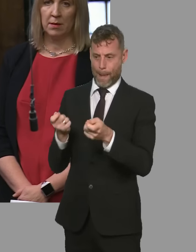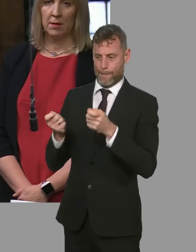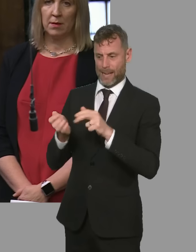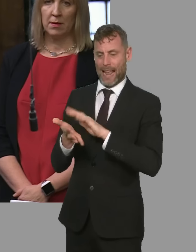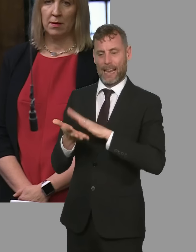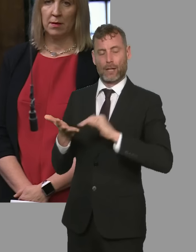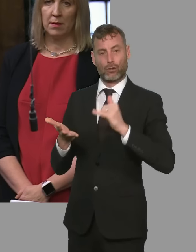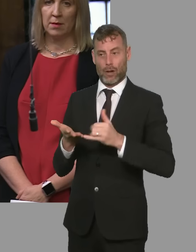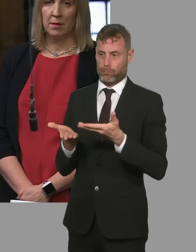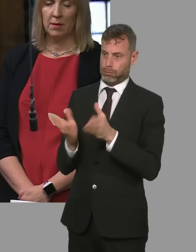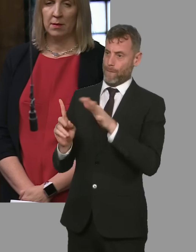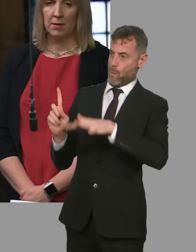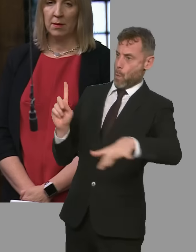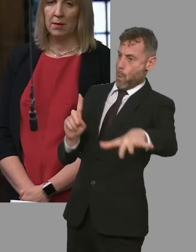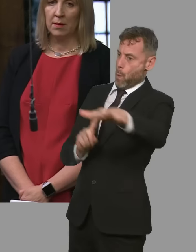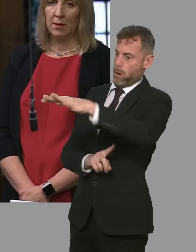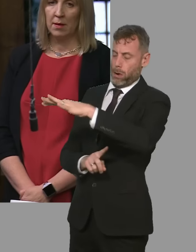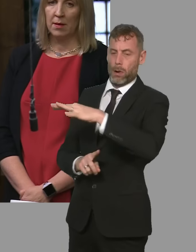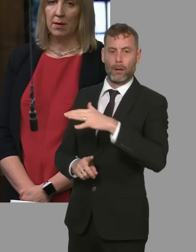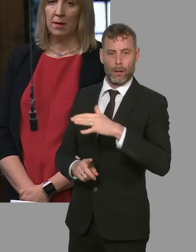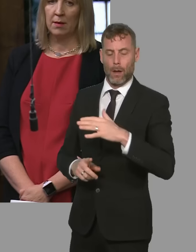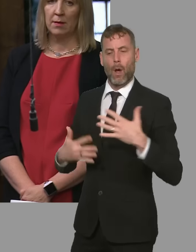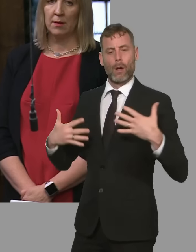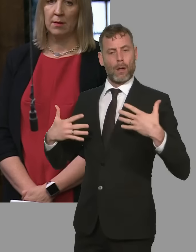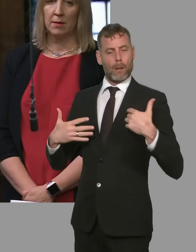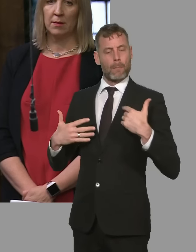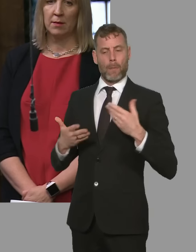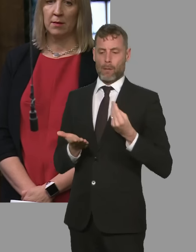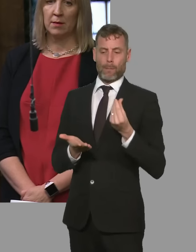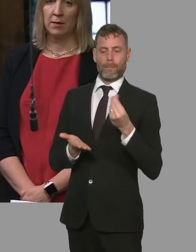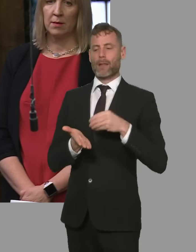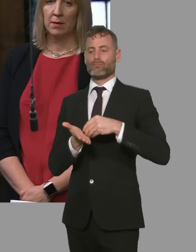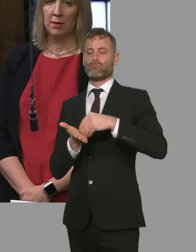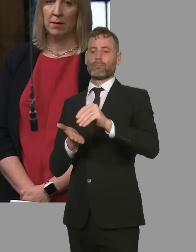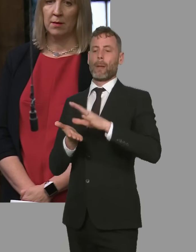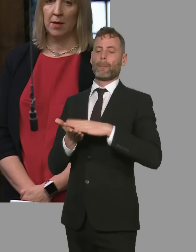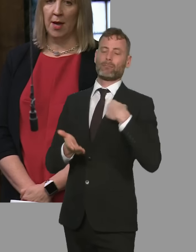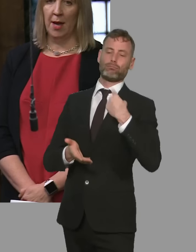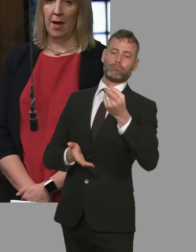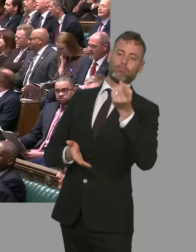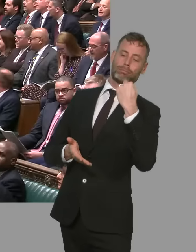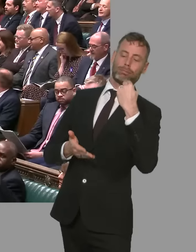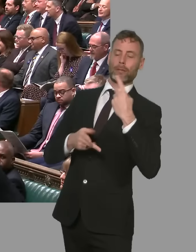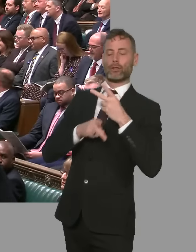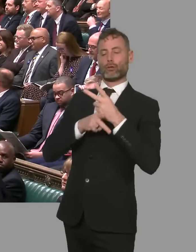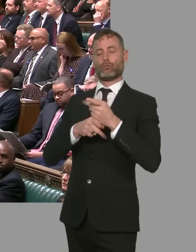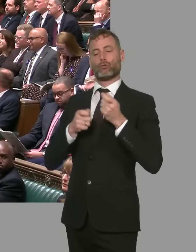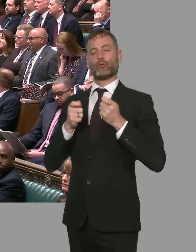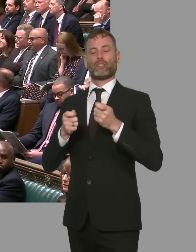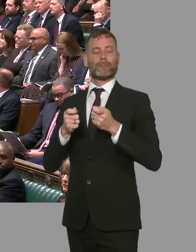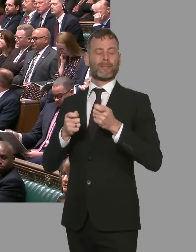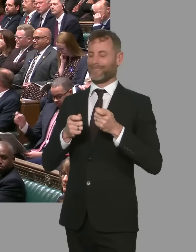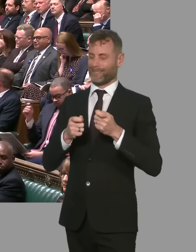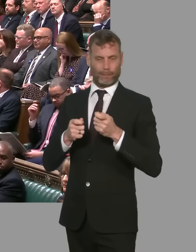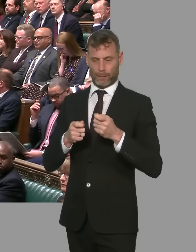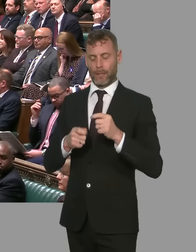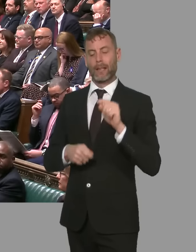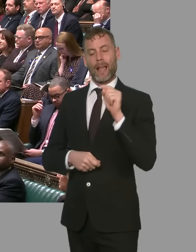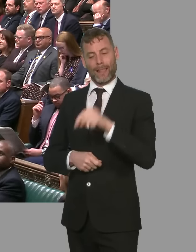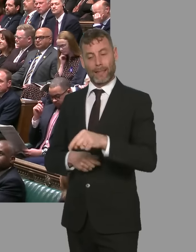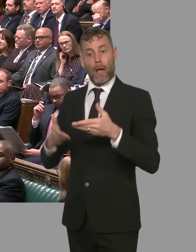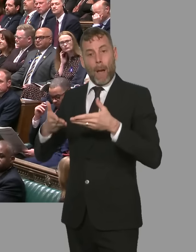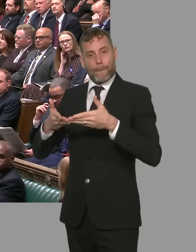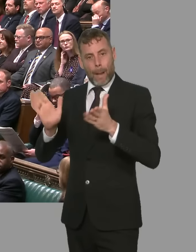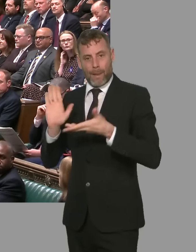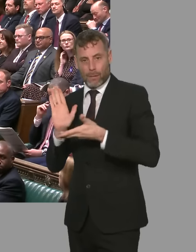give you privileged access, and that this is a public service, not a private service? Prime Minister. I'm deeply sorry to hear